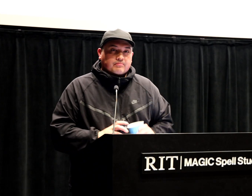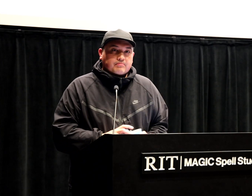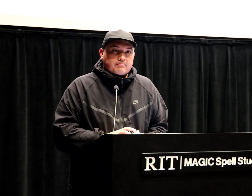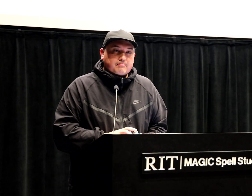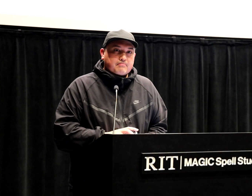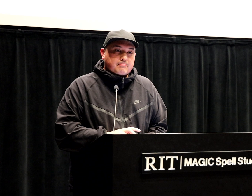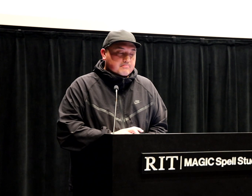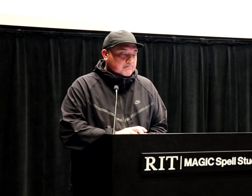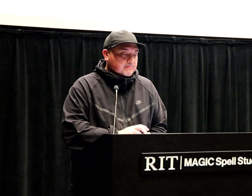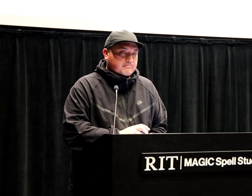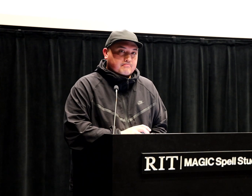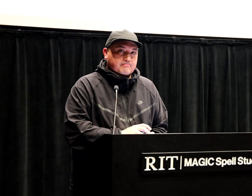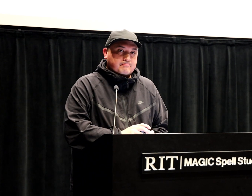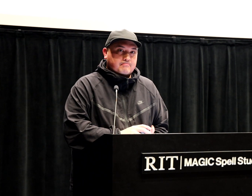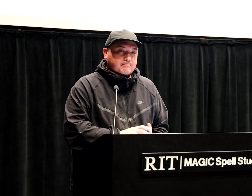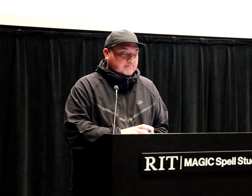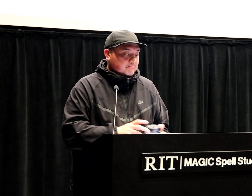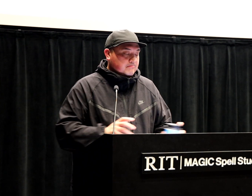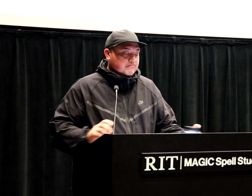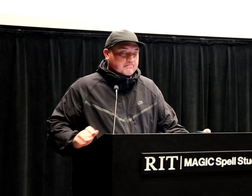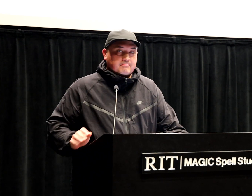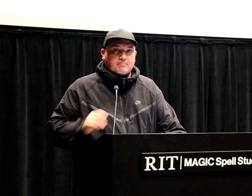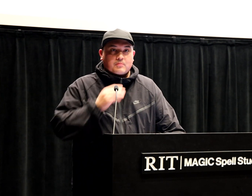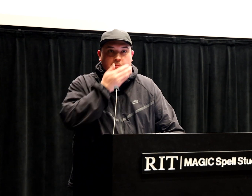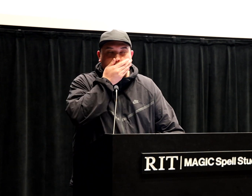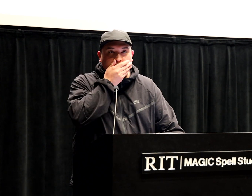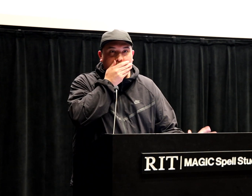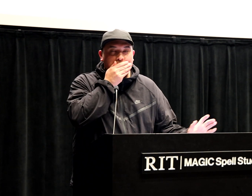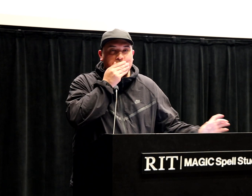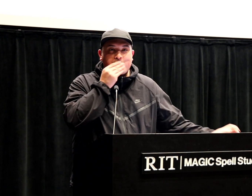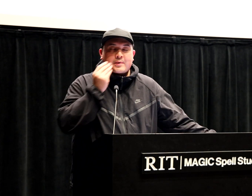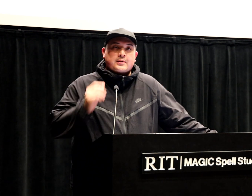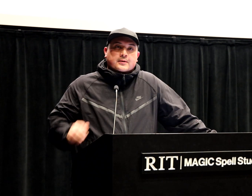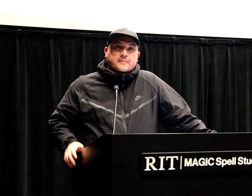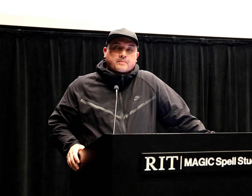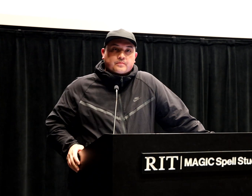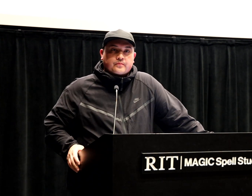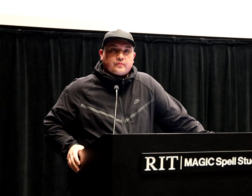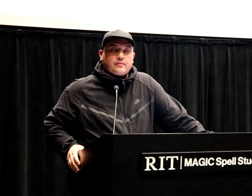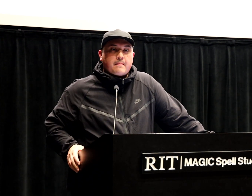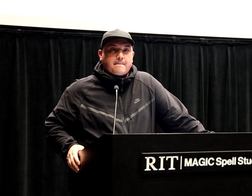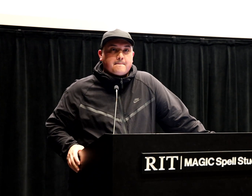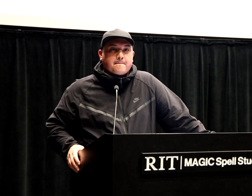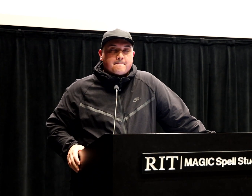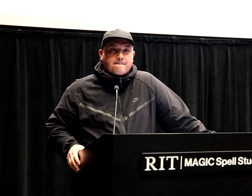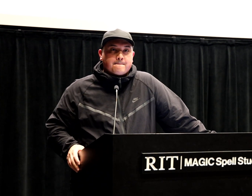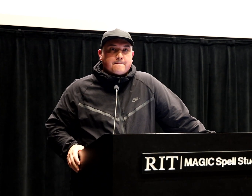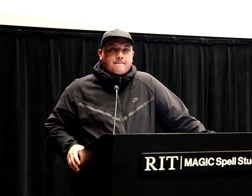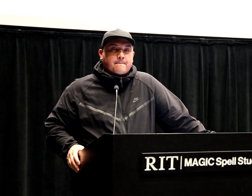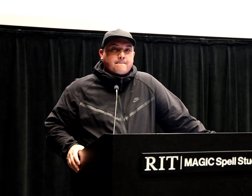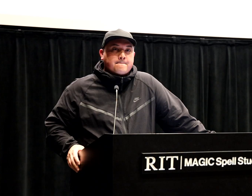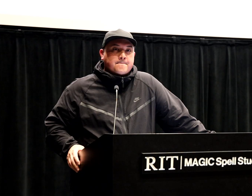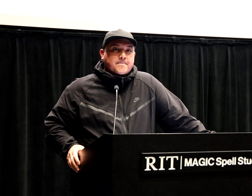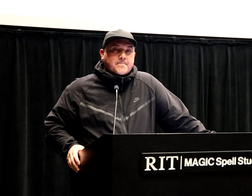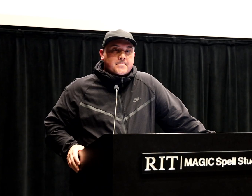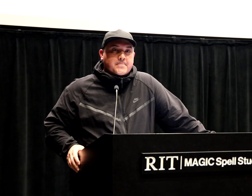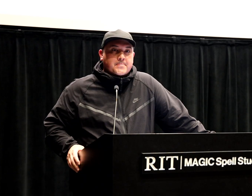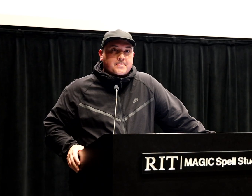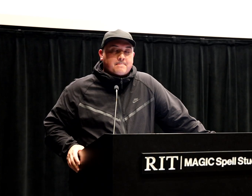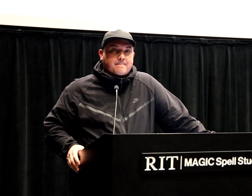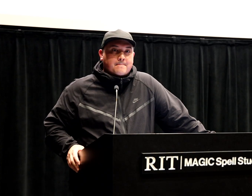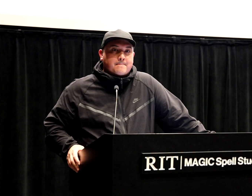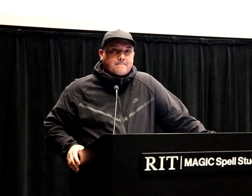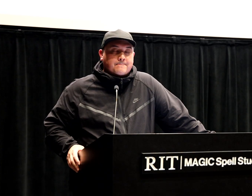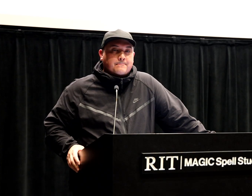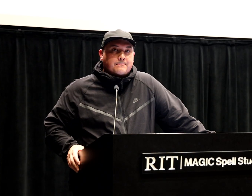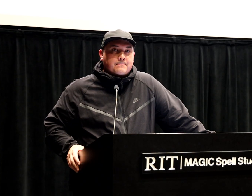to know where you kind of draw the line between being overly persistent and being persistent enough and taking the